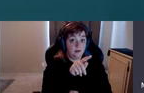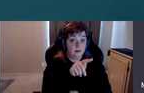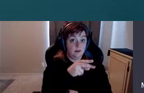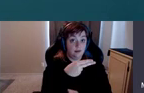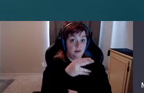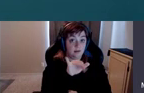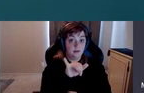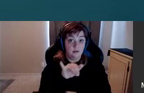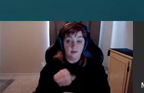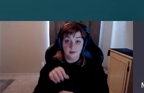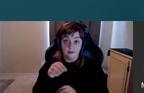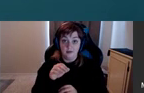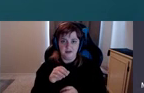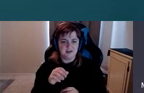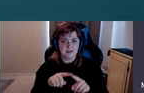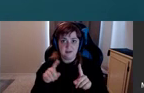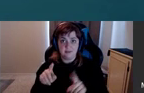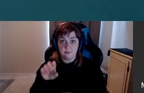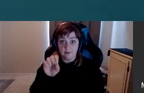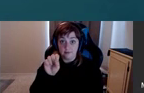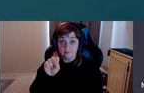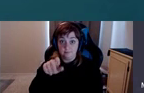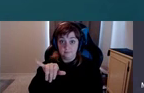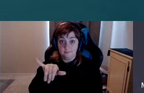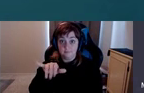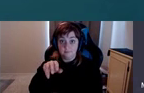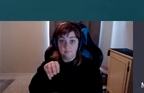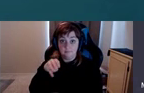Exactly. I'm so glad that you said that because